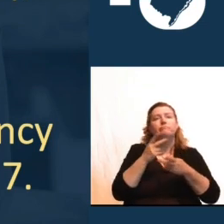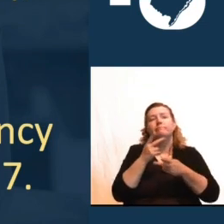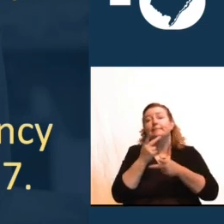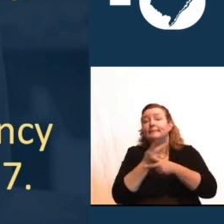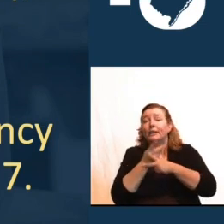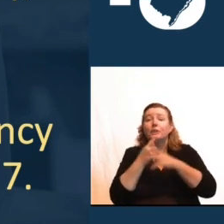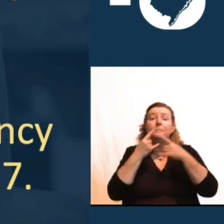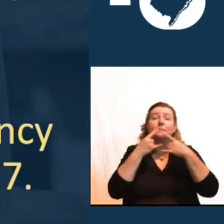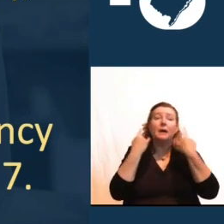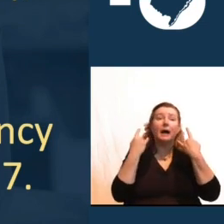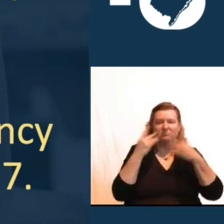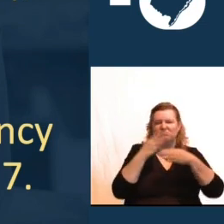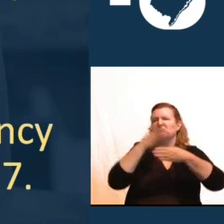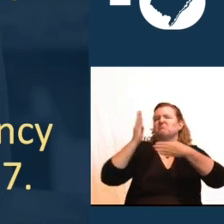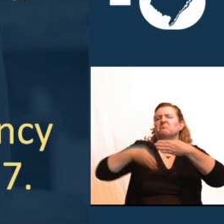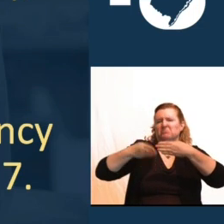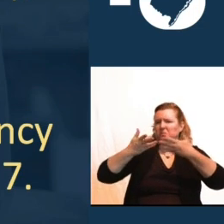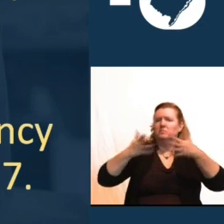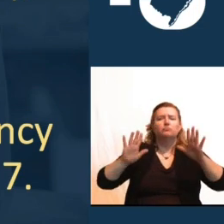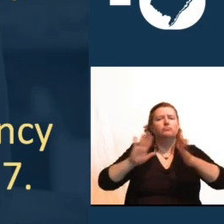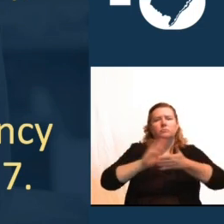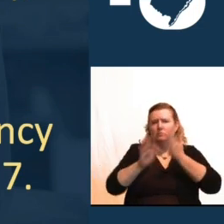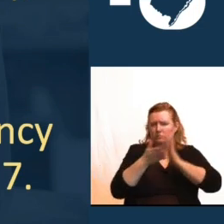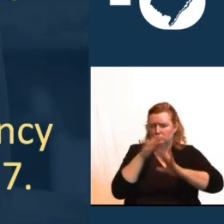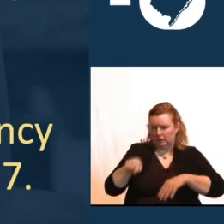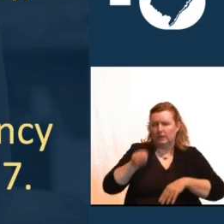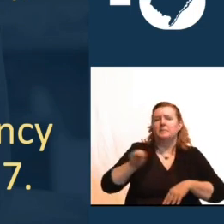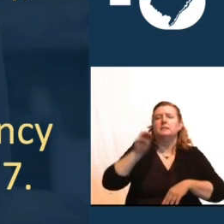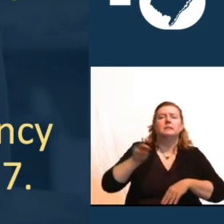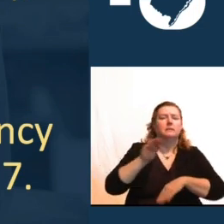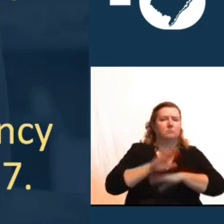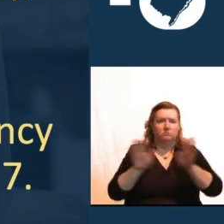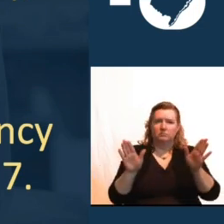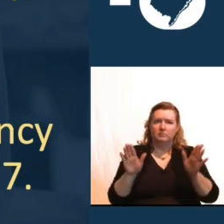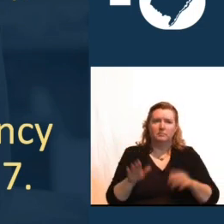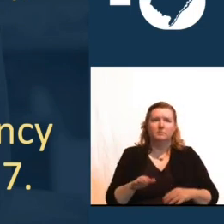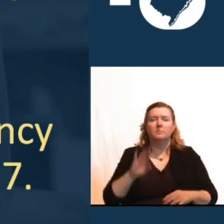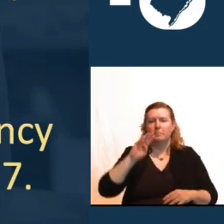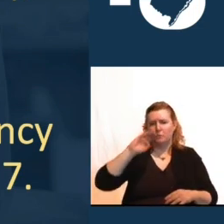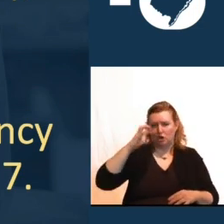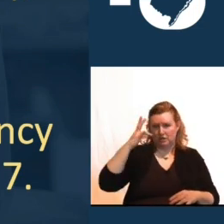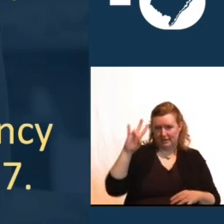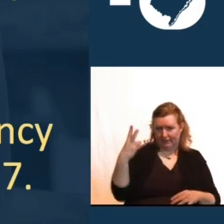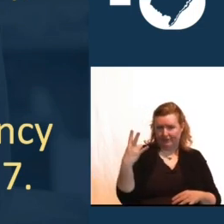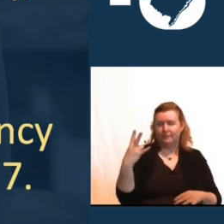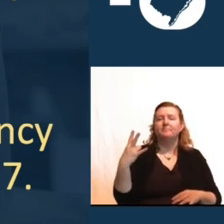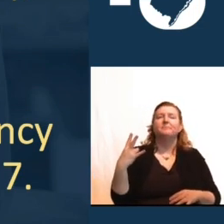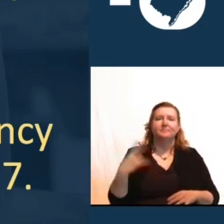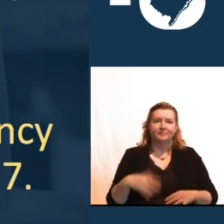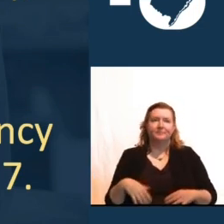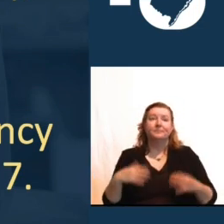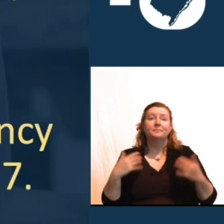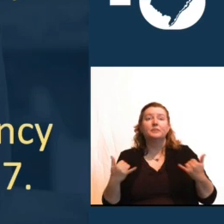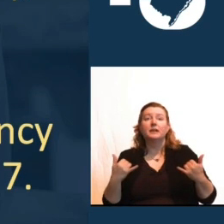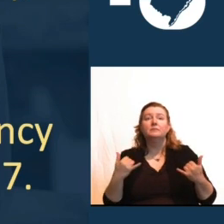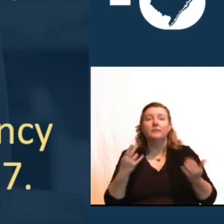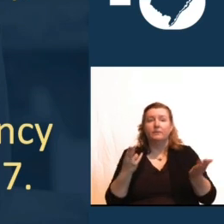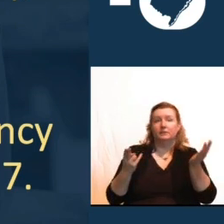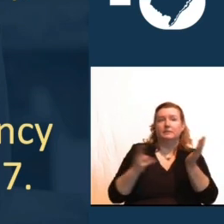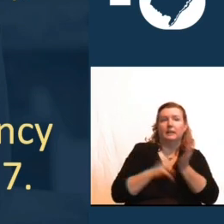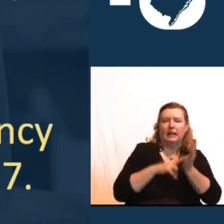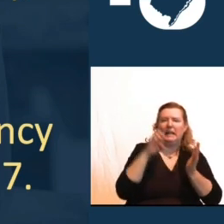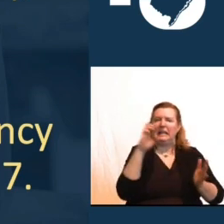7. Today, I will be signing the executive order to formally make this so. The school and daycare